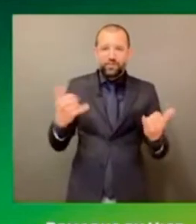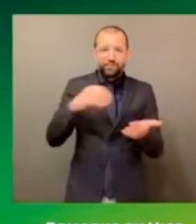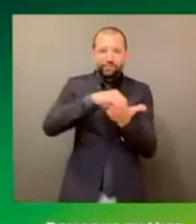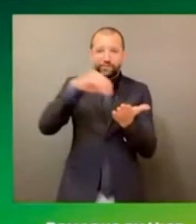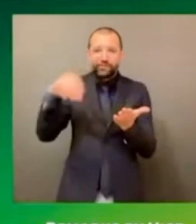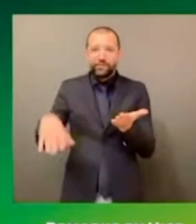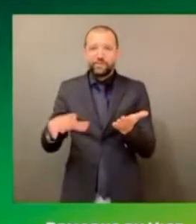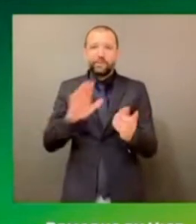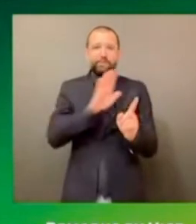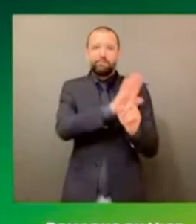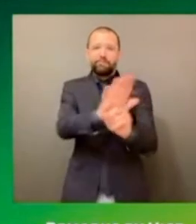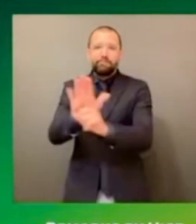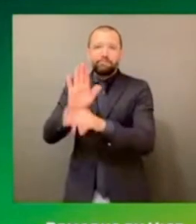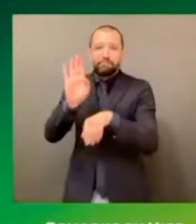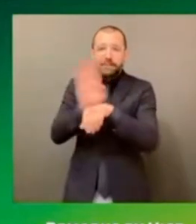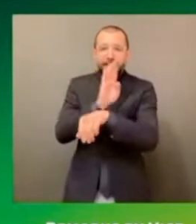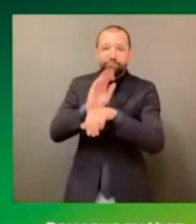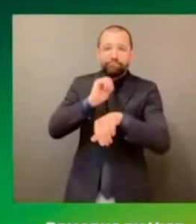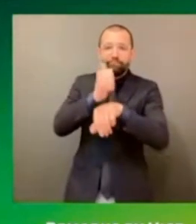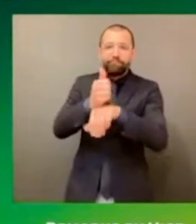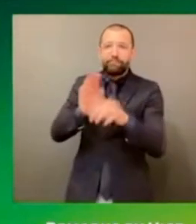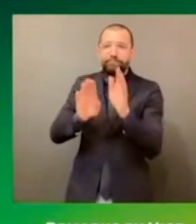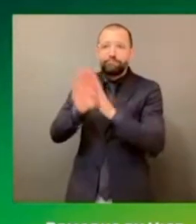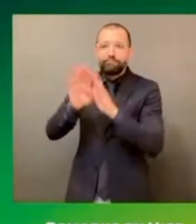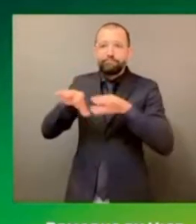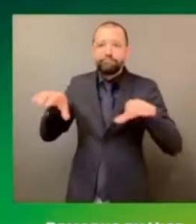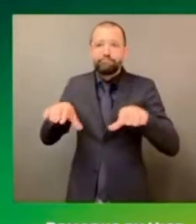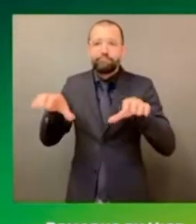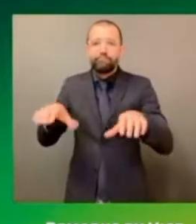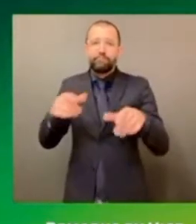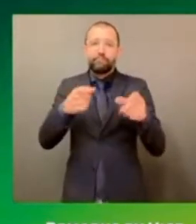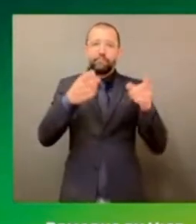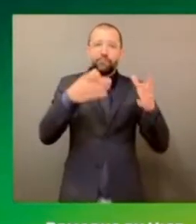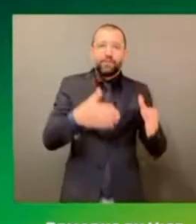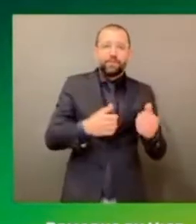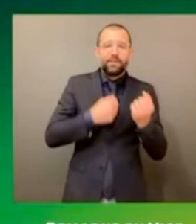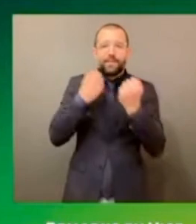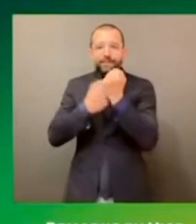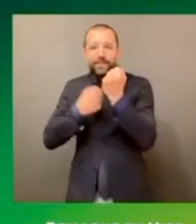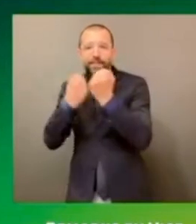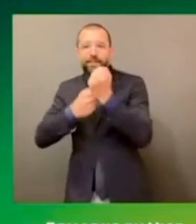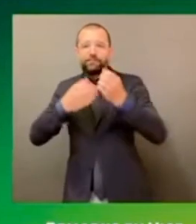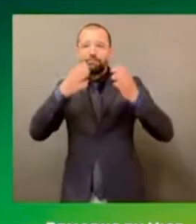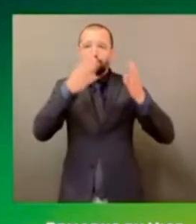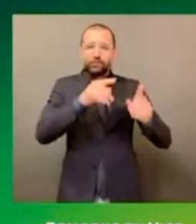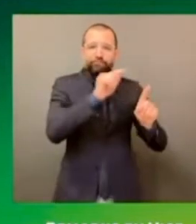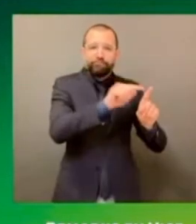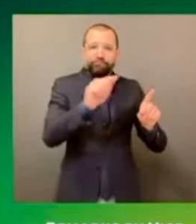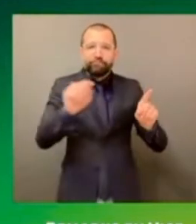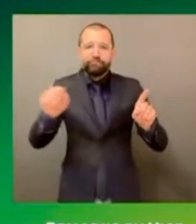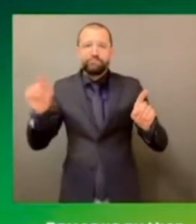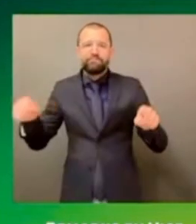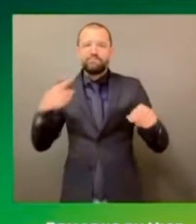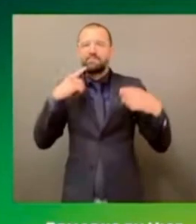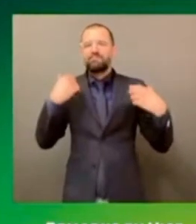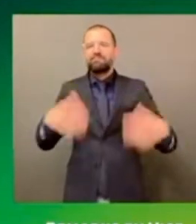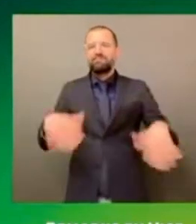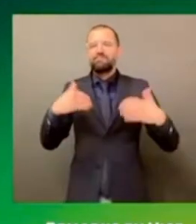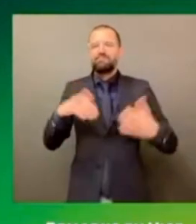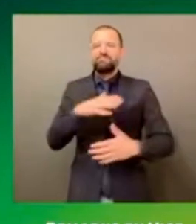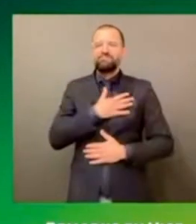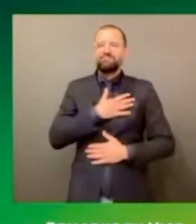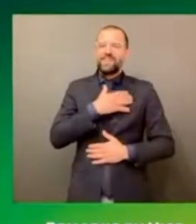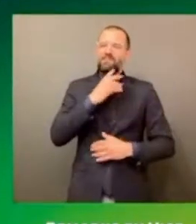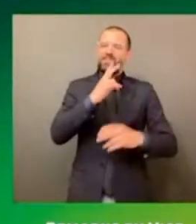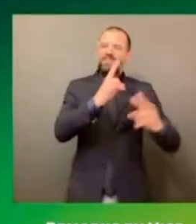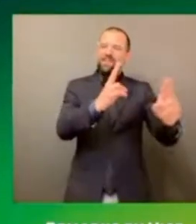entrepreneurs, activists, advocates. It is my extraordinary honor to be with you.